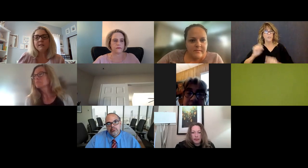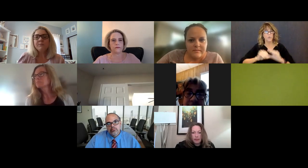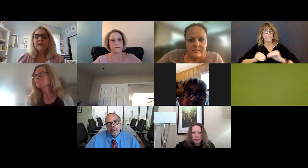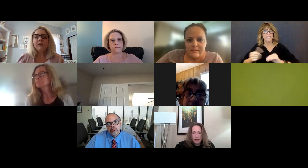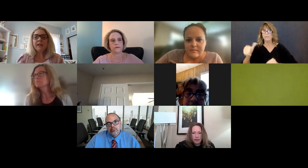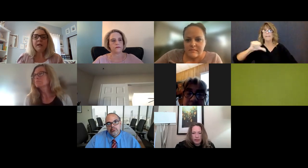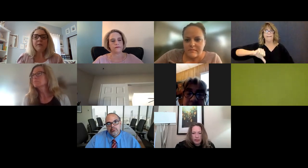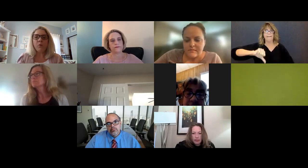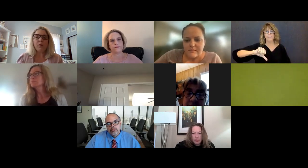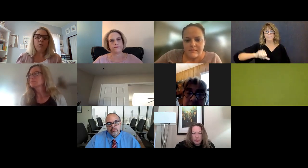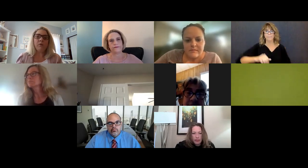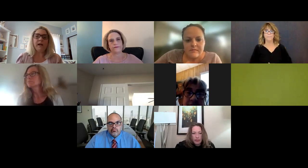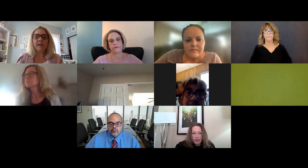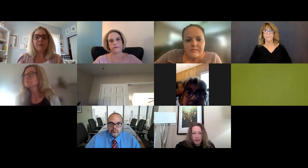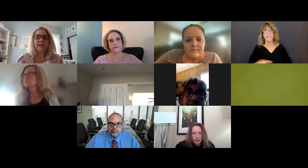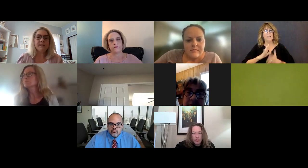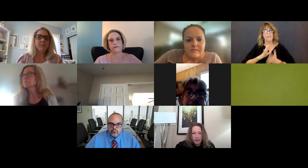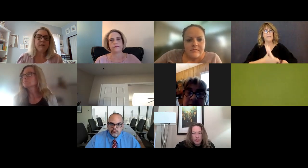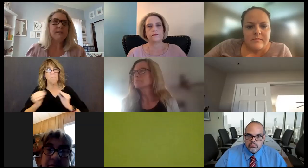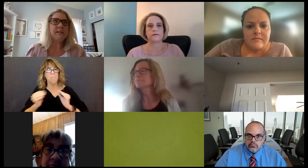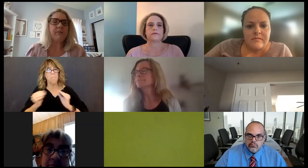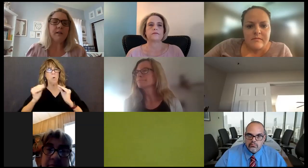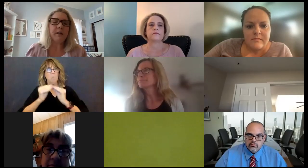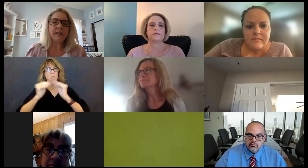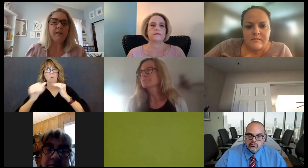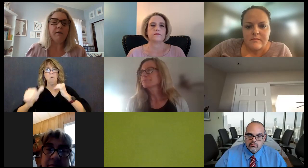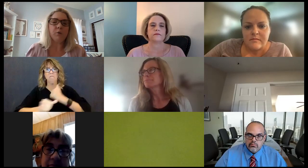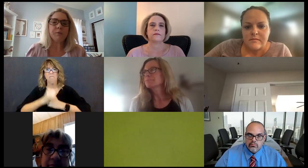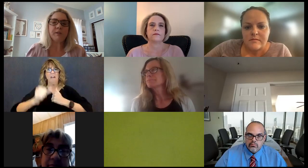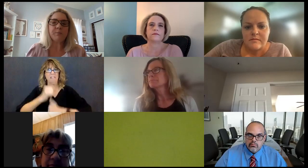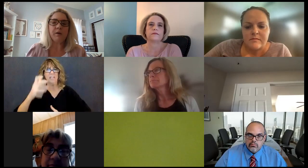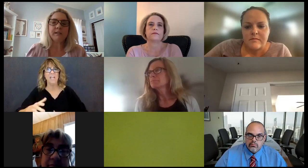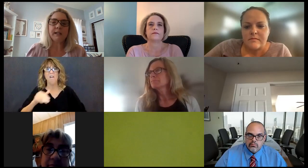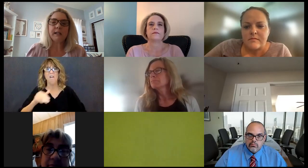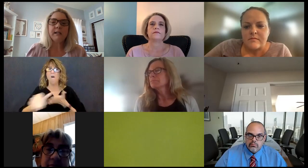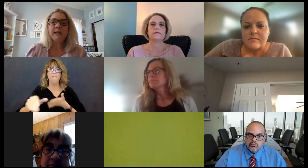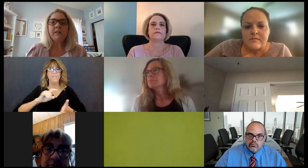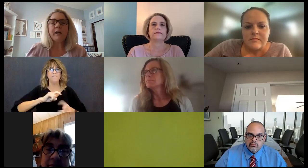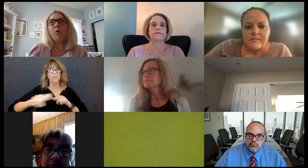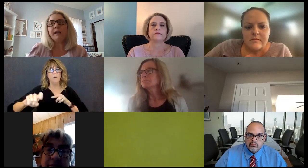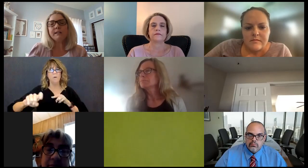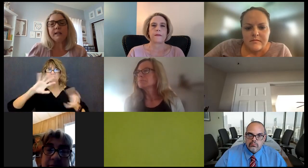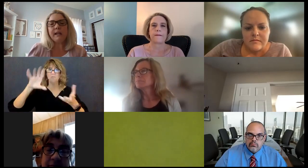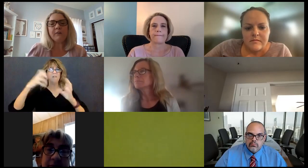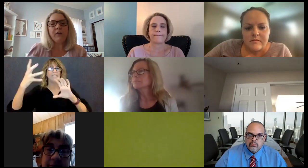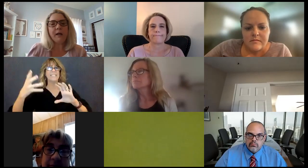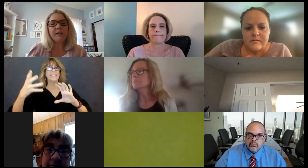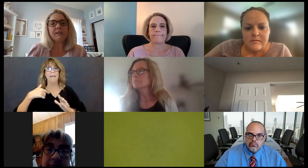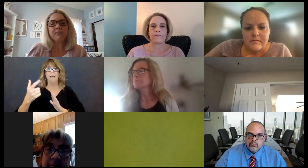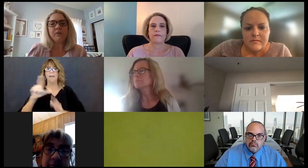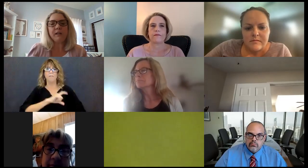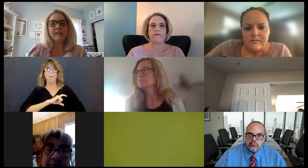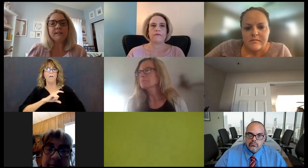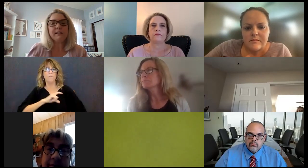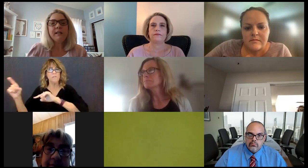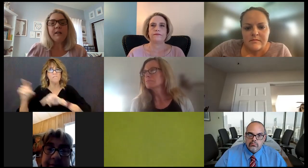request. He became more and more violent. Crisis was called several times and law enforcement responded. They wanted to connect family